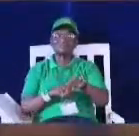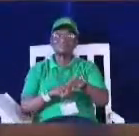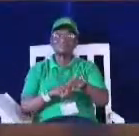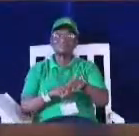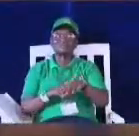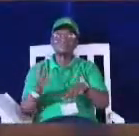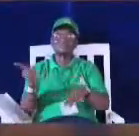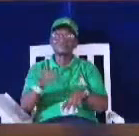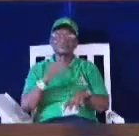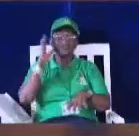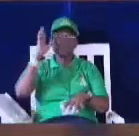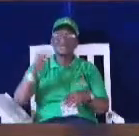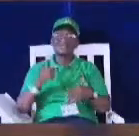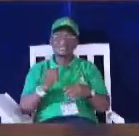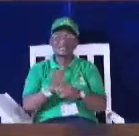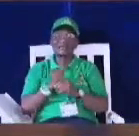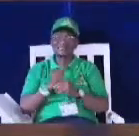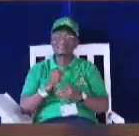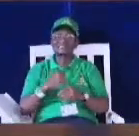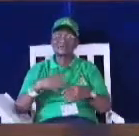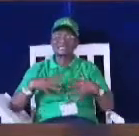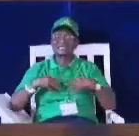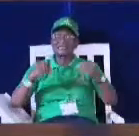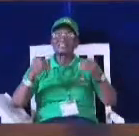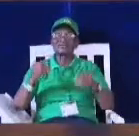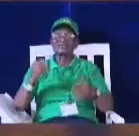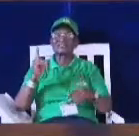you get healed.